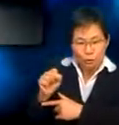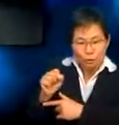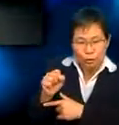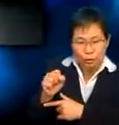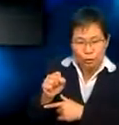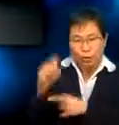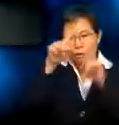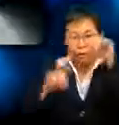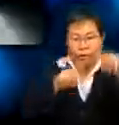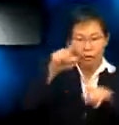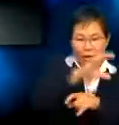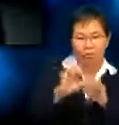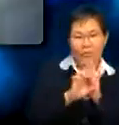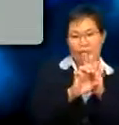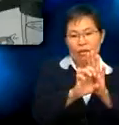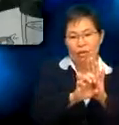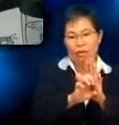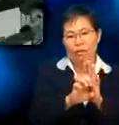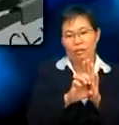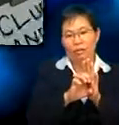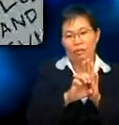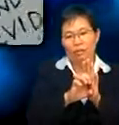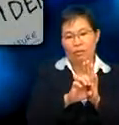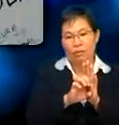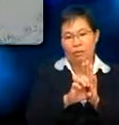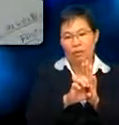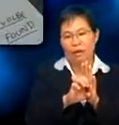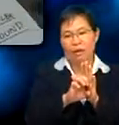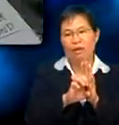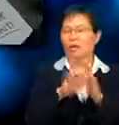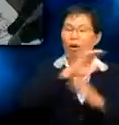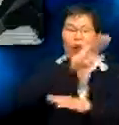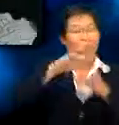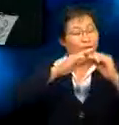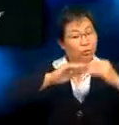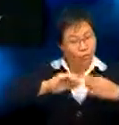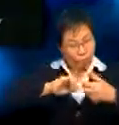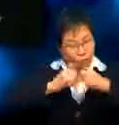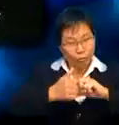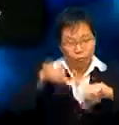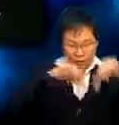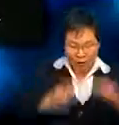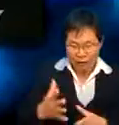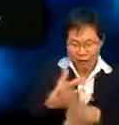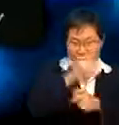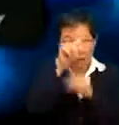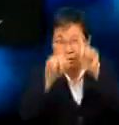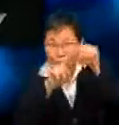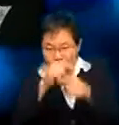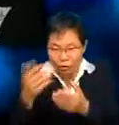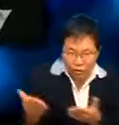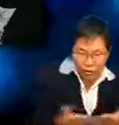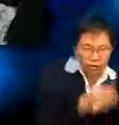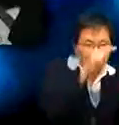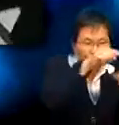clues or evidence, and presto, it's solved. A scientist gathers clues by carrying out a series